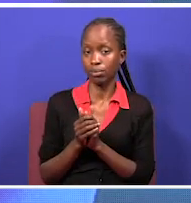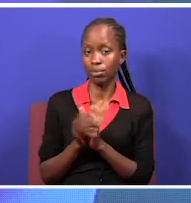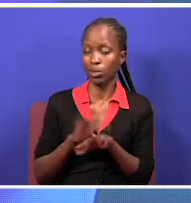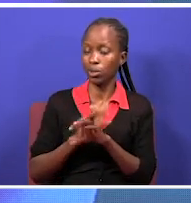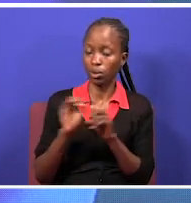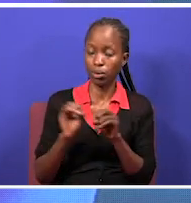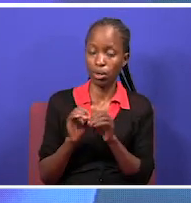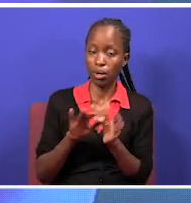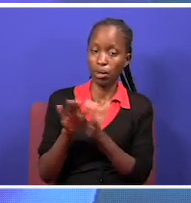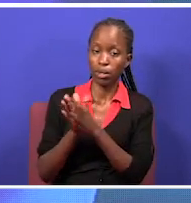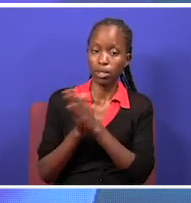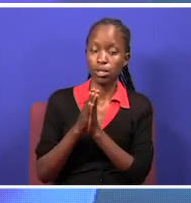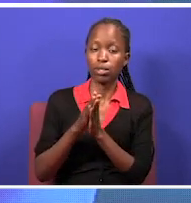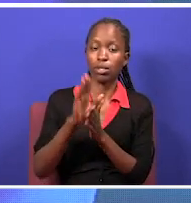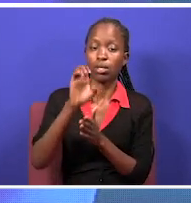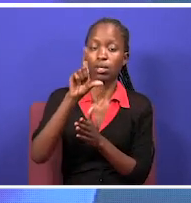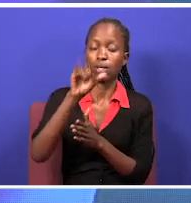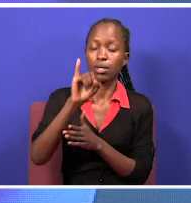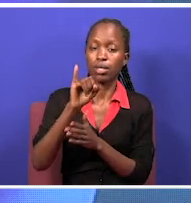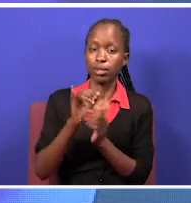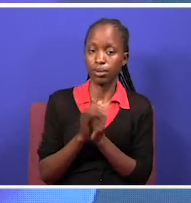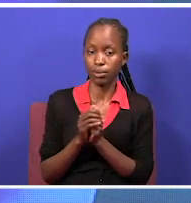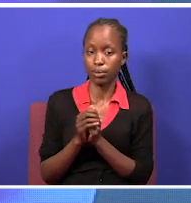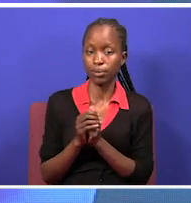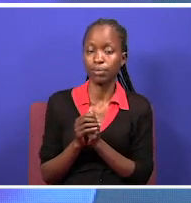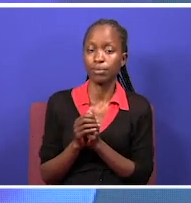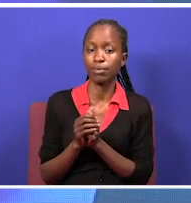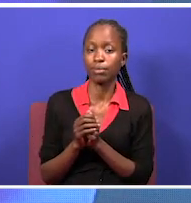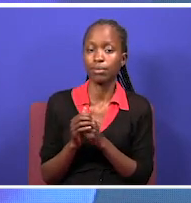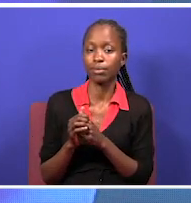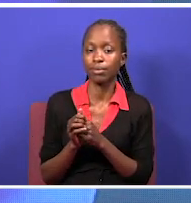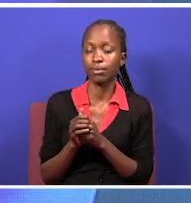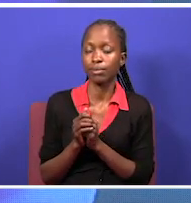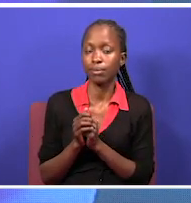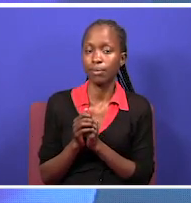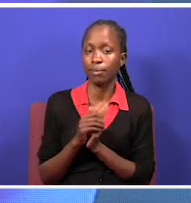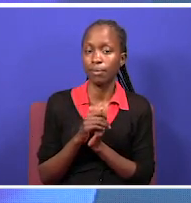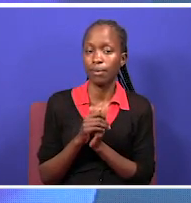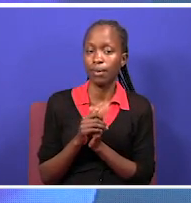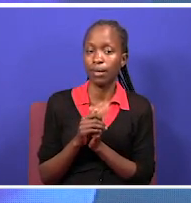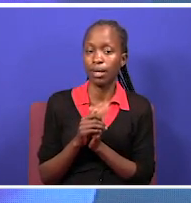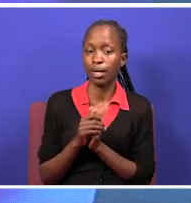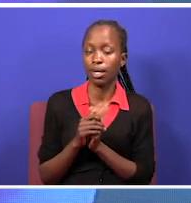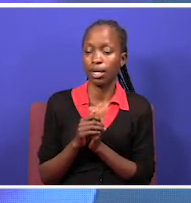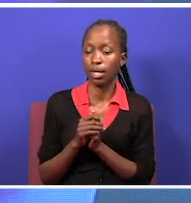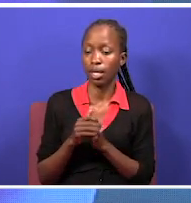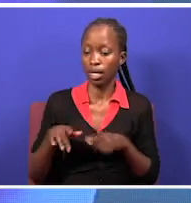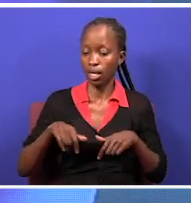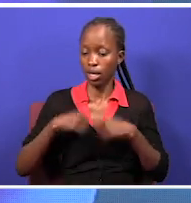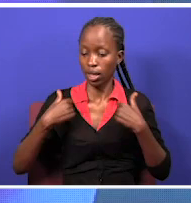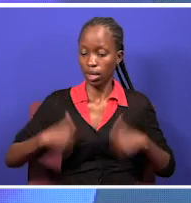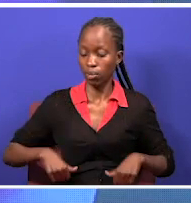The story of Eli or Eli, depending on whether you went to the group of schools. The priest who failed